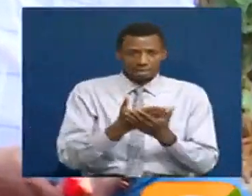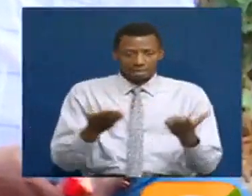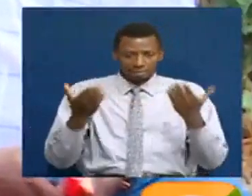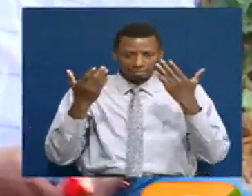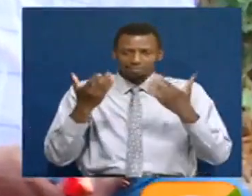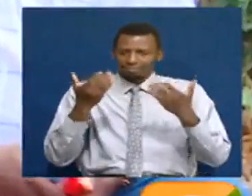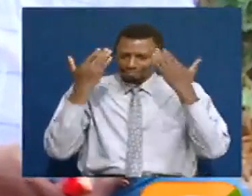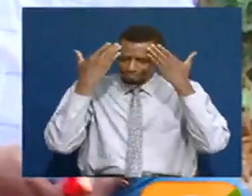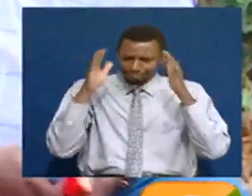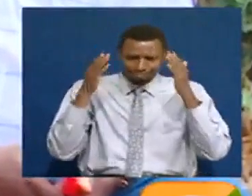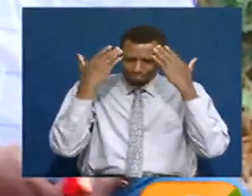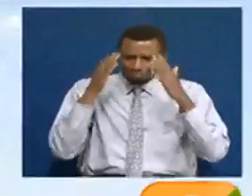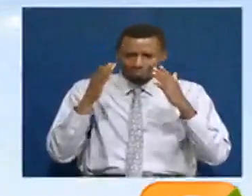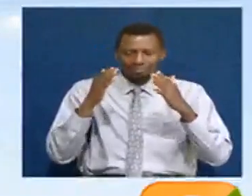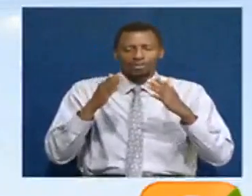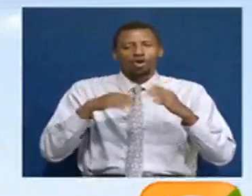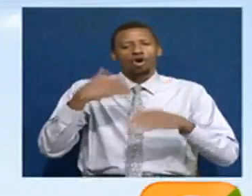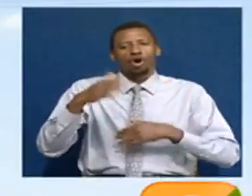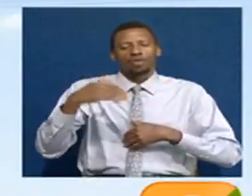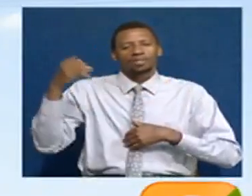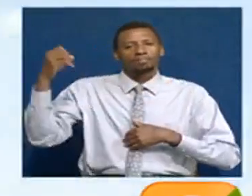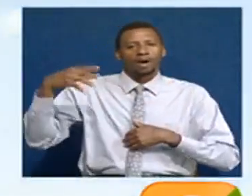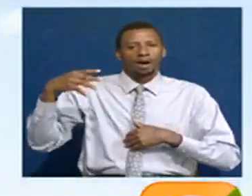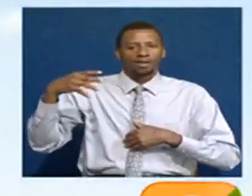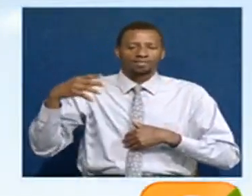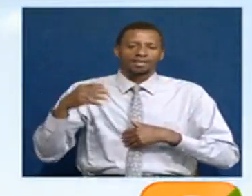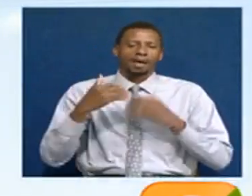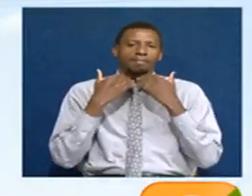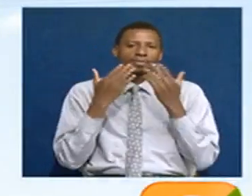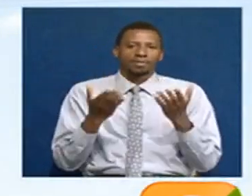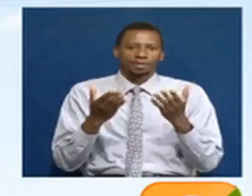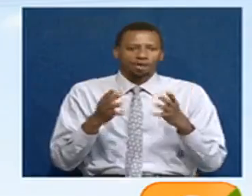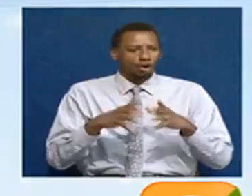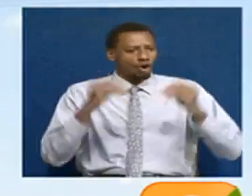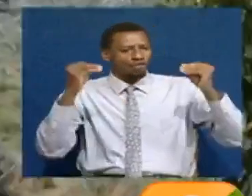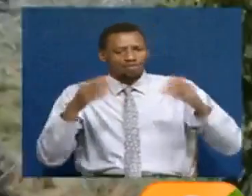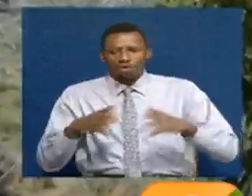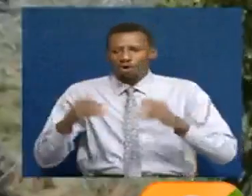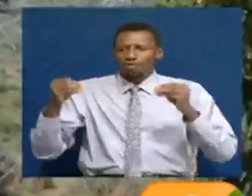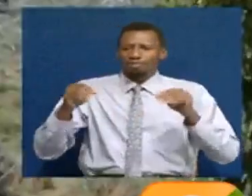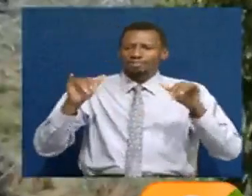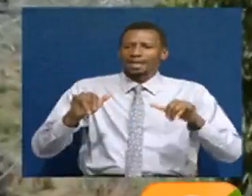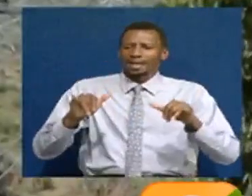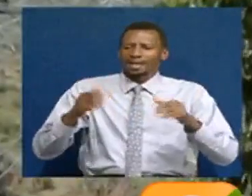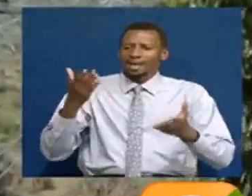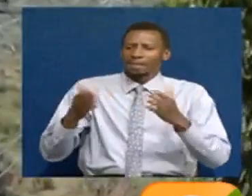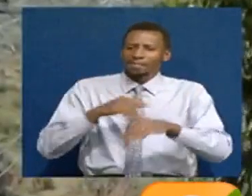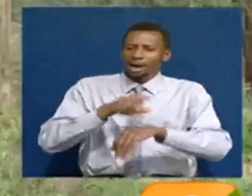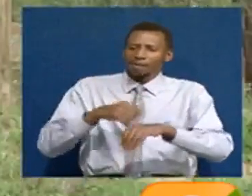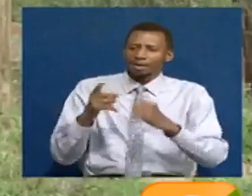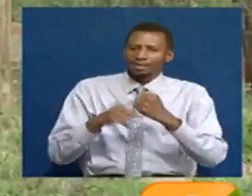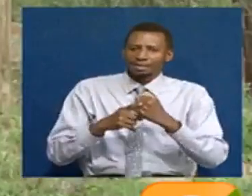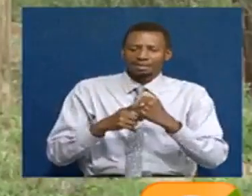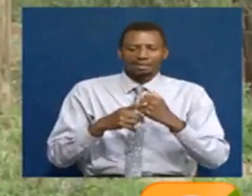reliable supply of power. Frequent power interruptions lasting up to 6 hours every day have held the